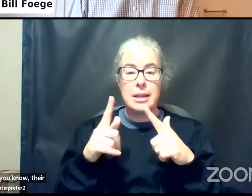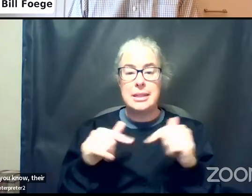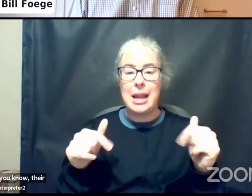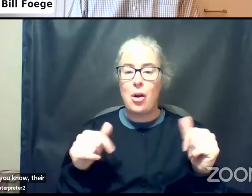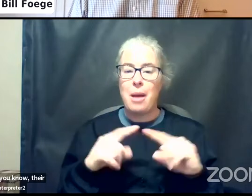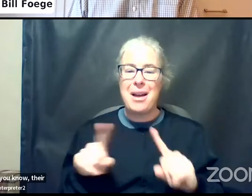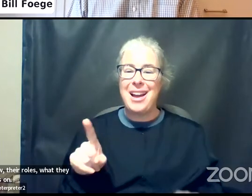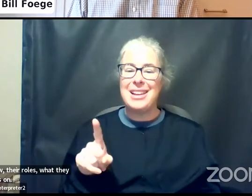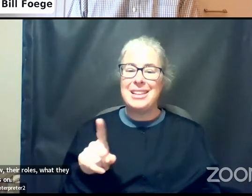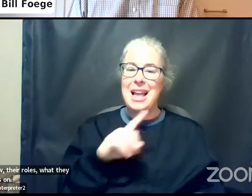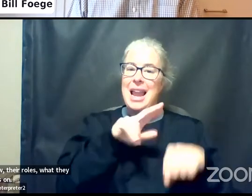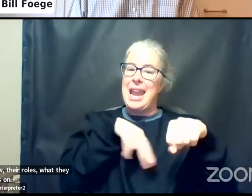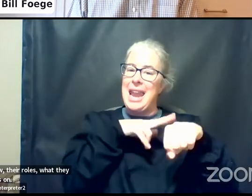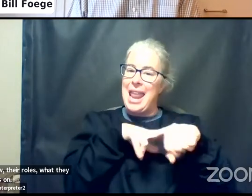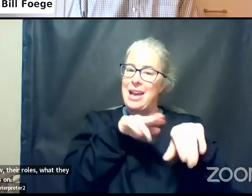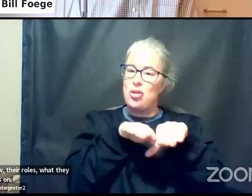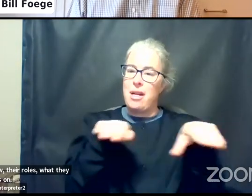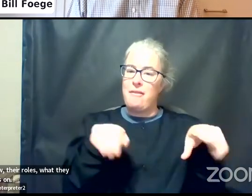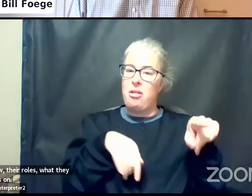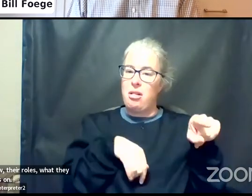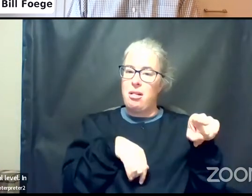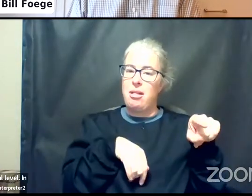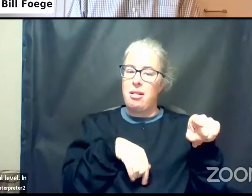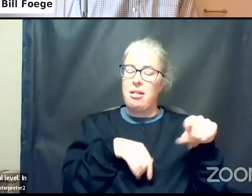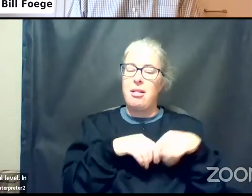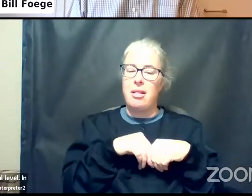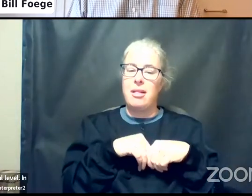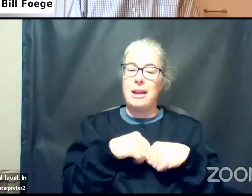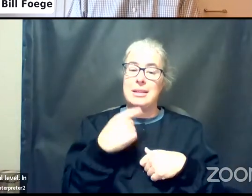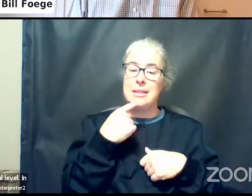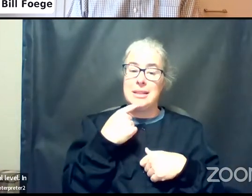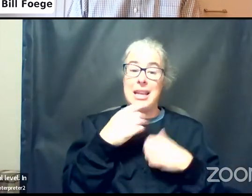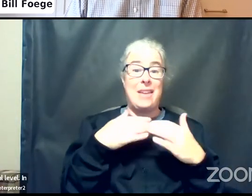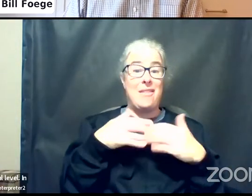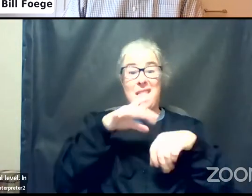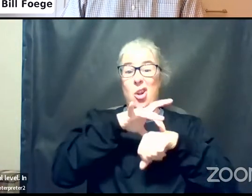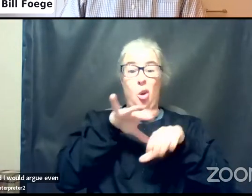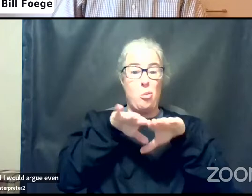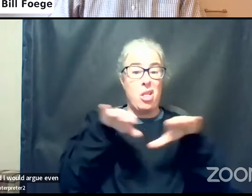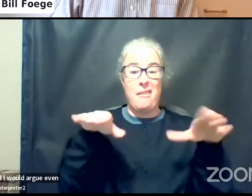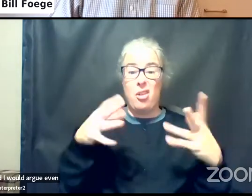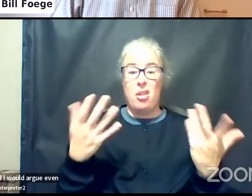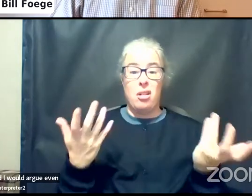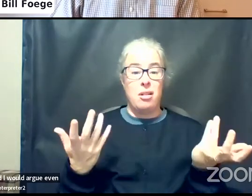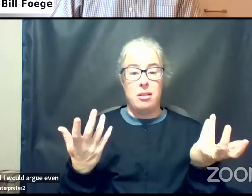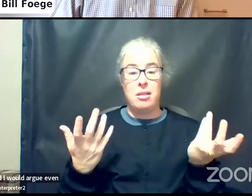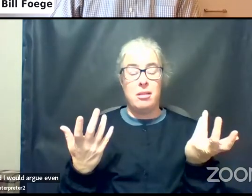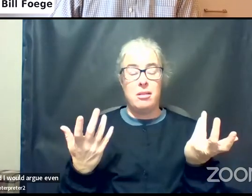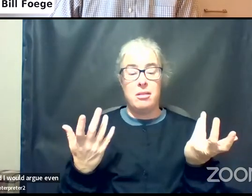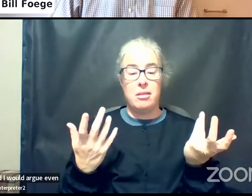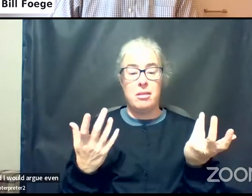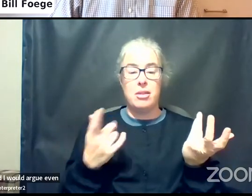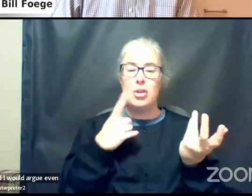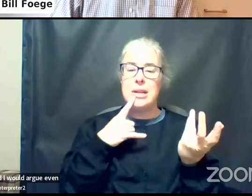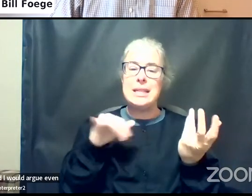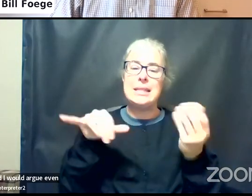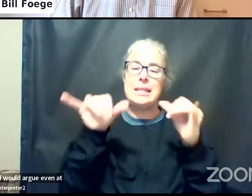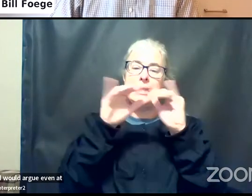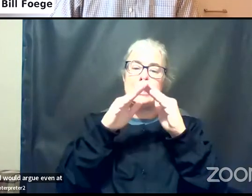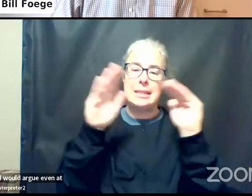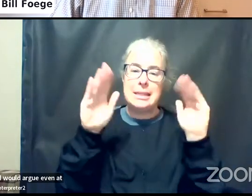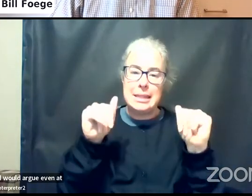but at a national level you know I would argue even at the global level that there is a system